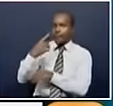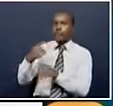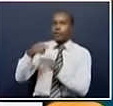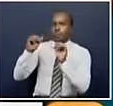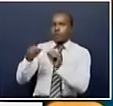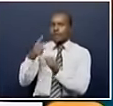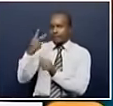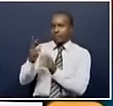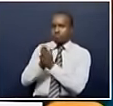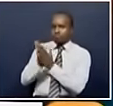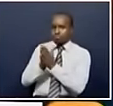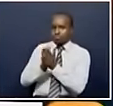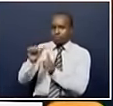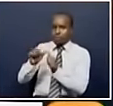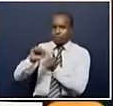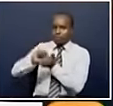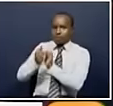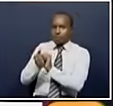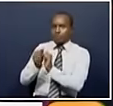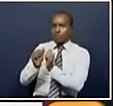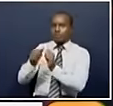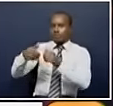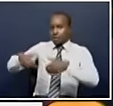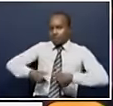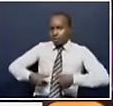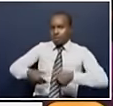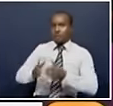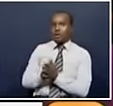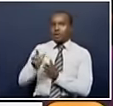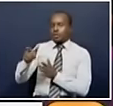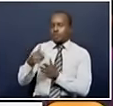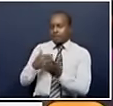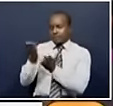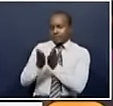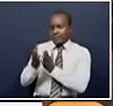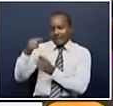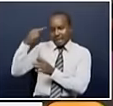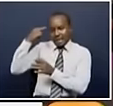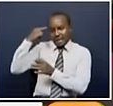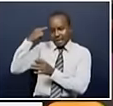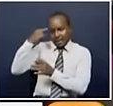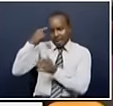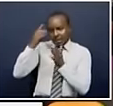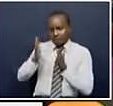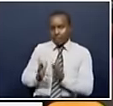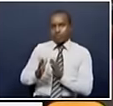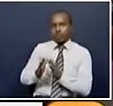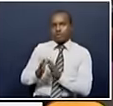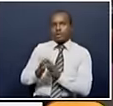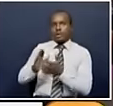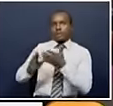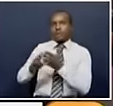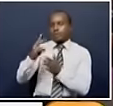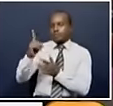you're passionate about transformational change in the youth. You have served as a think tank for several successful initiatives like accelerating 21st